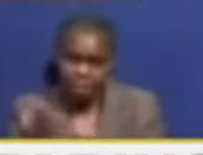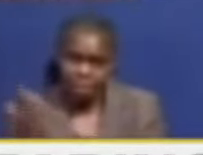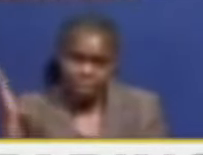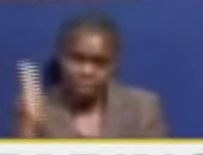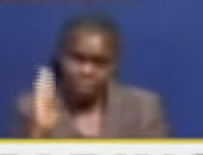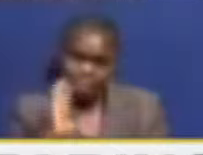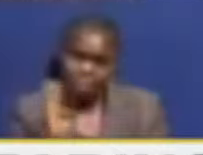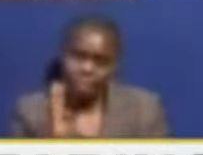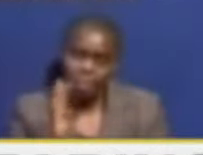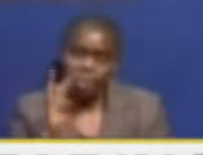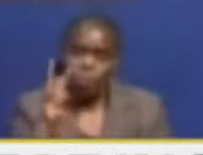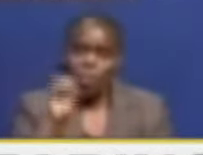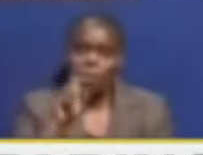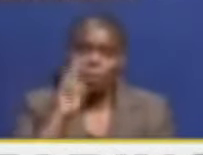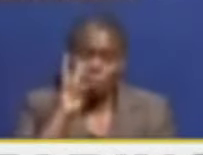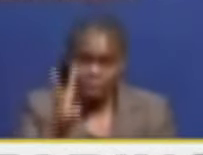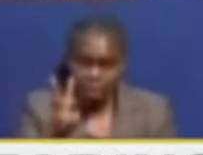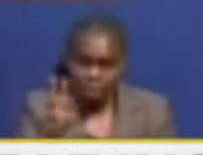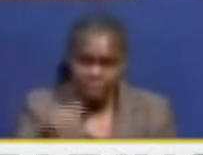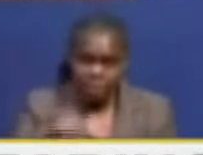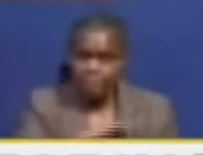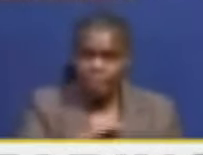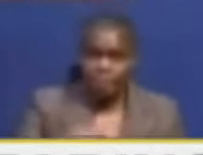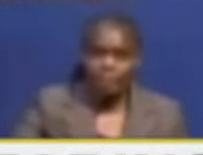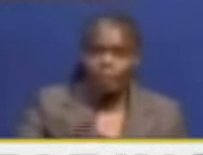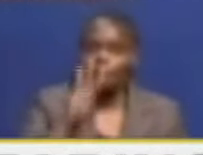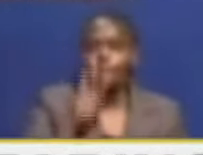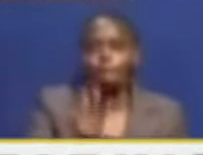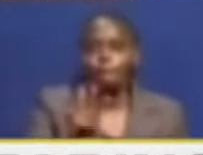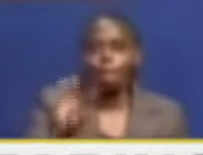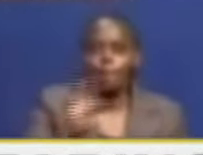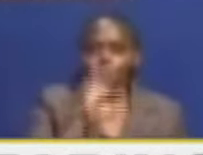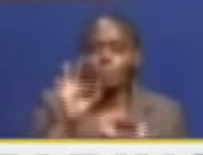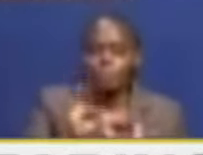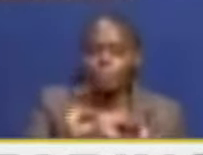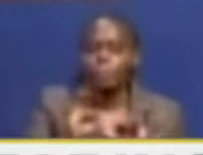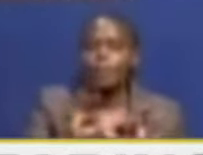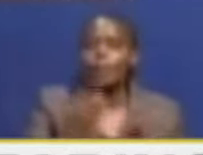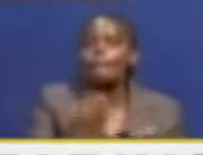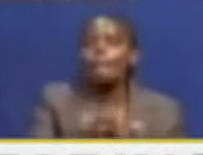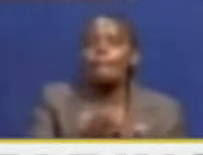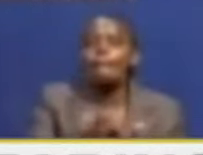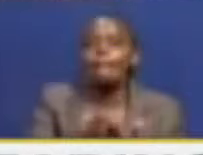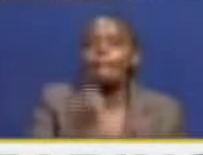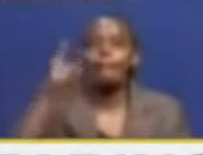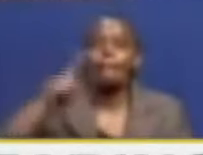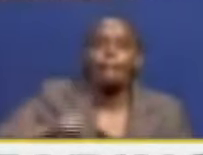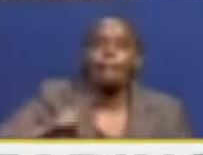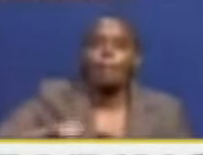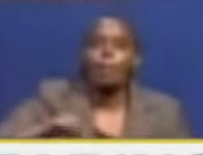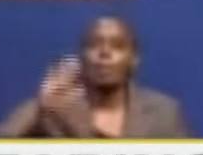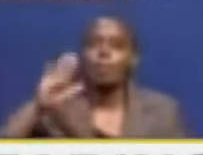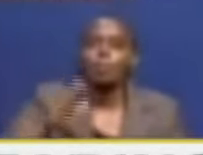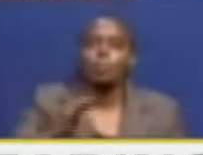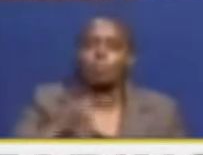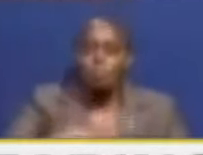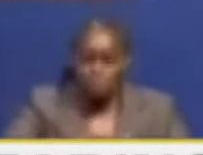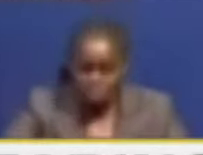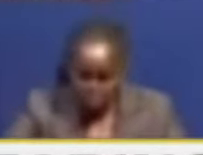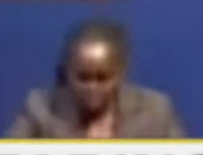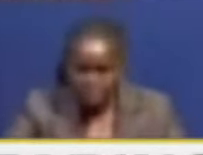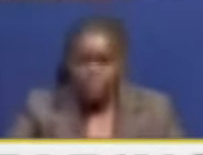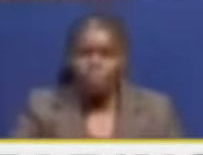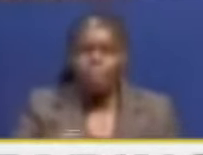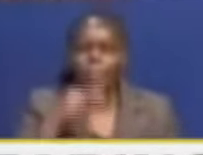presented by such witnesses before the Senate. And 4, specifying any other evidence to be relied on. Honorable Senators, ladies